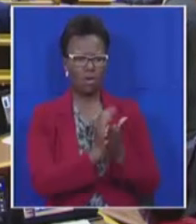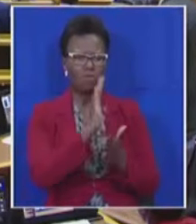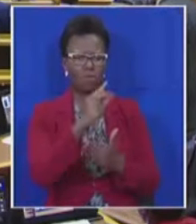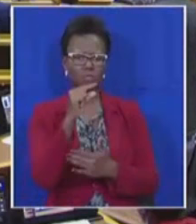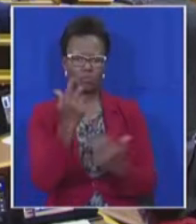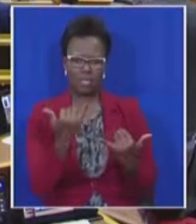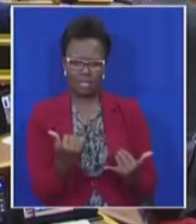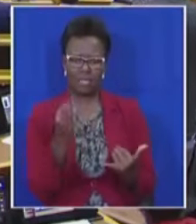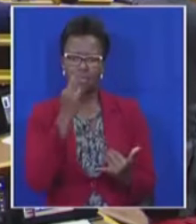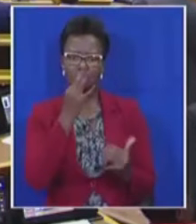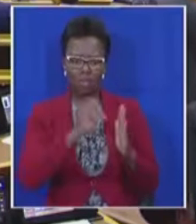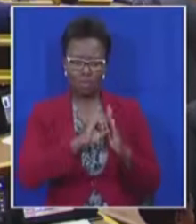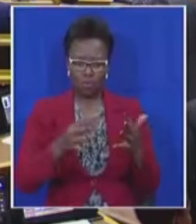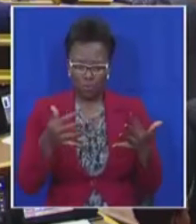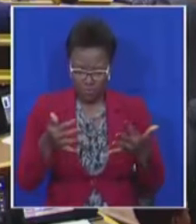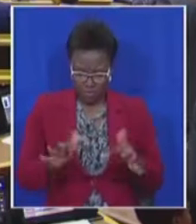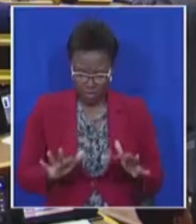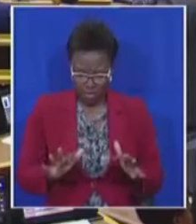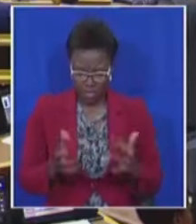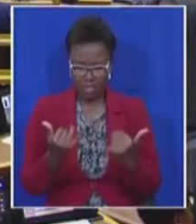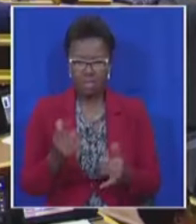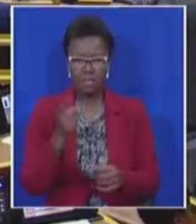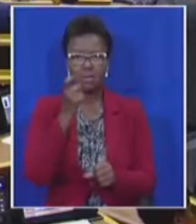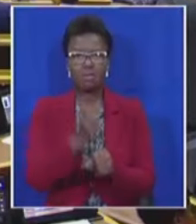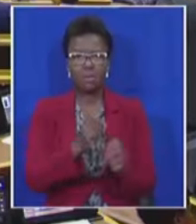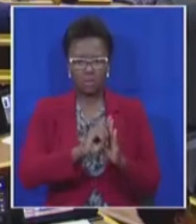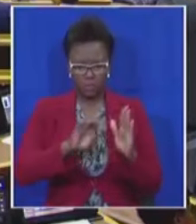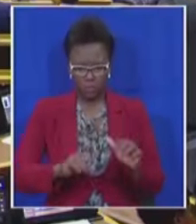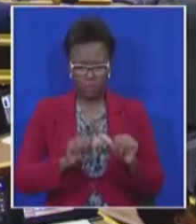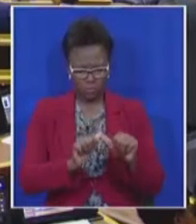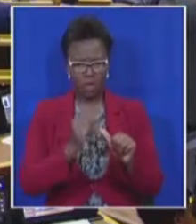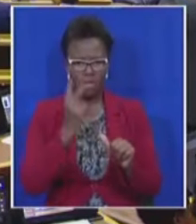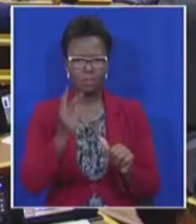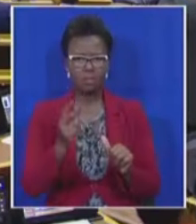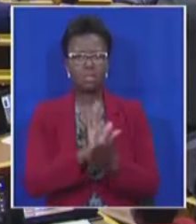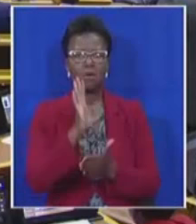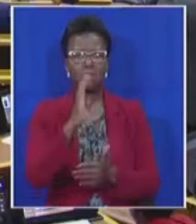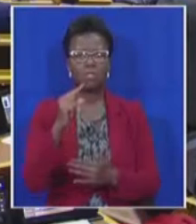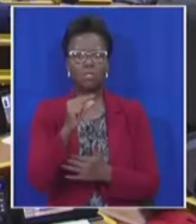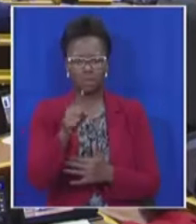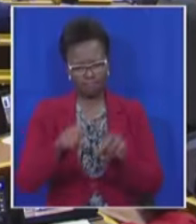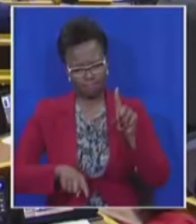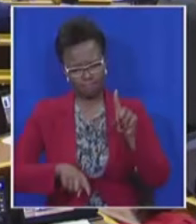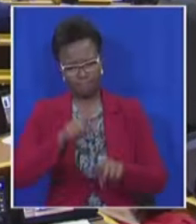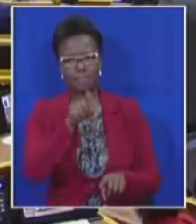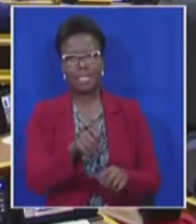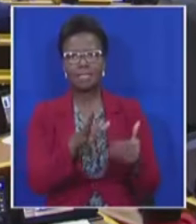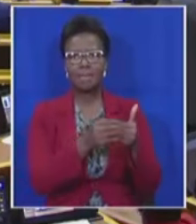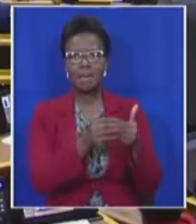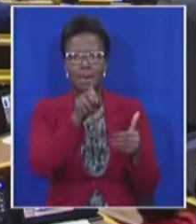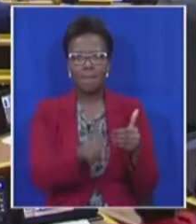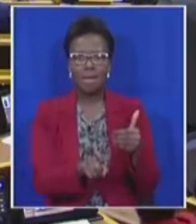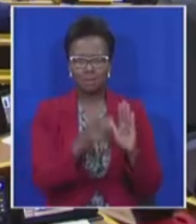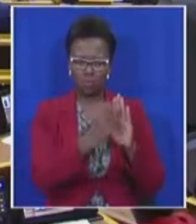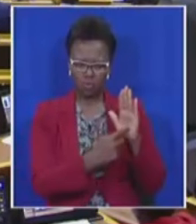that the member to withdraw. If the member refuses to withdraw, in terms of 14G, the member must go out of the house. In no. terms of the rule of joint